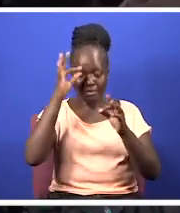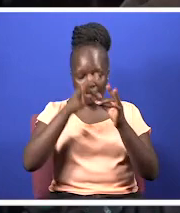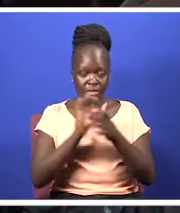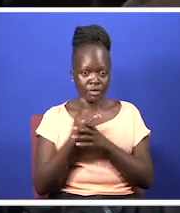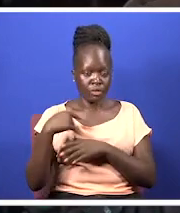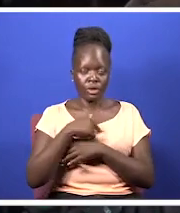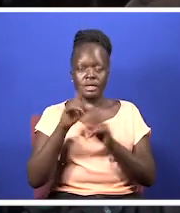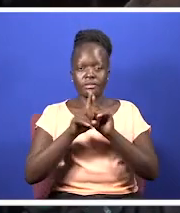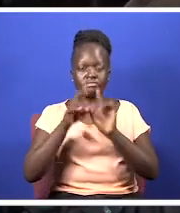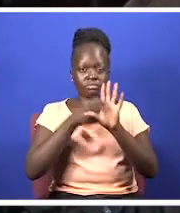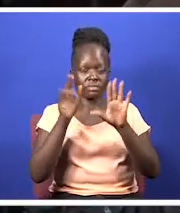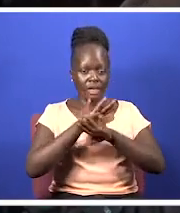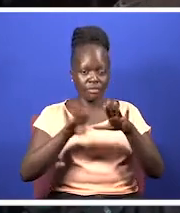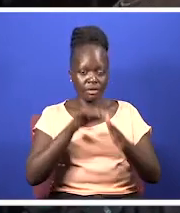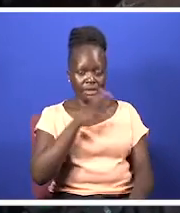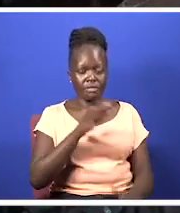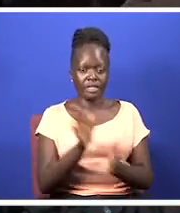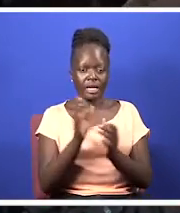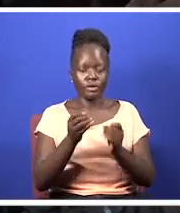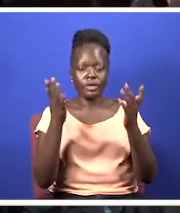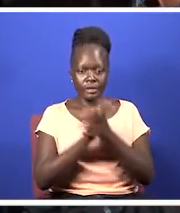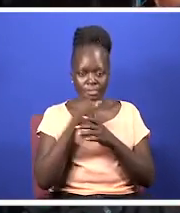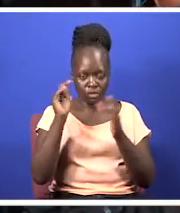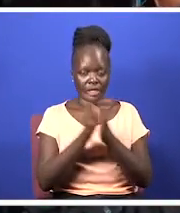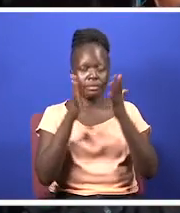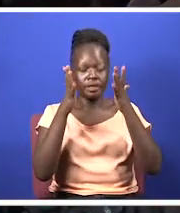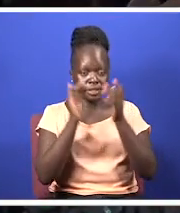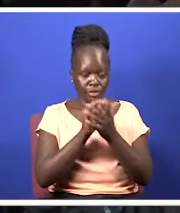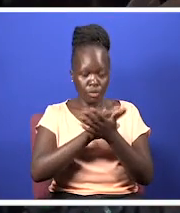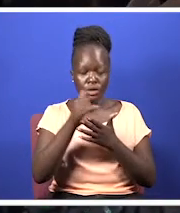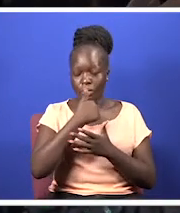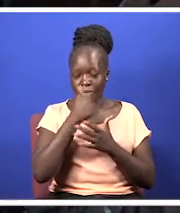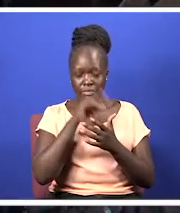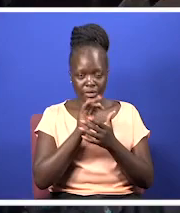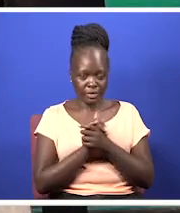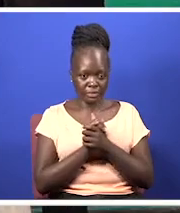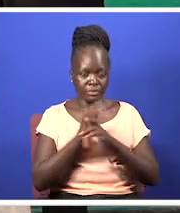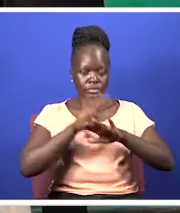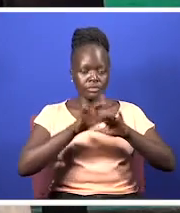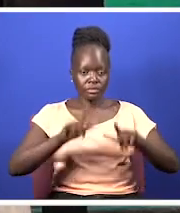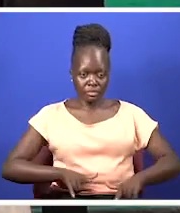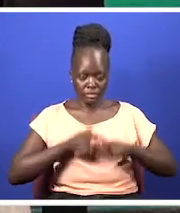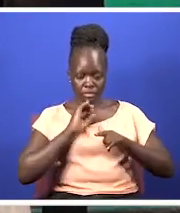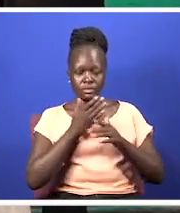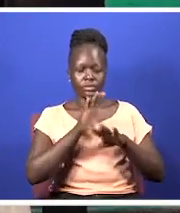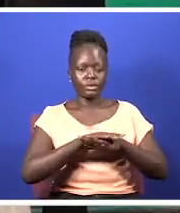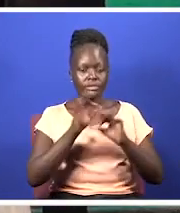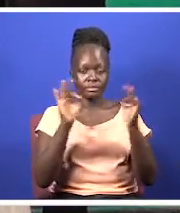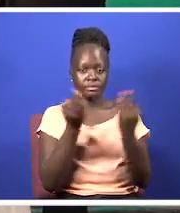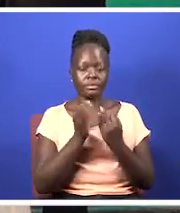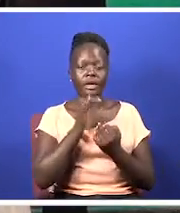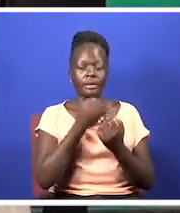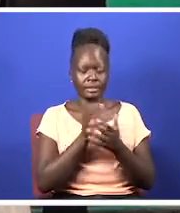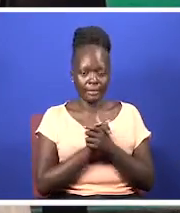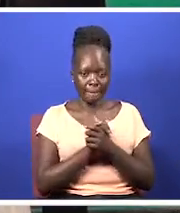we appropriate every benefit, hallelujah, of celebrating this Holy Communion upon our lives, upon our